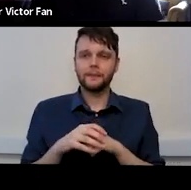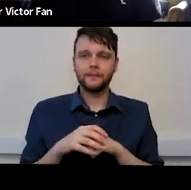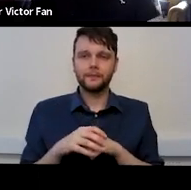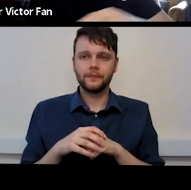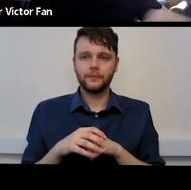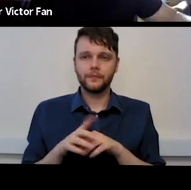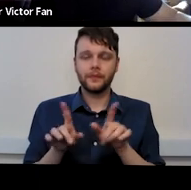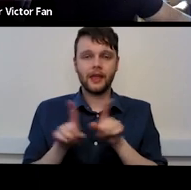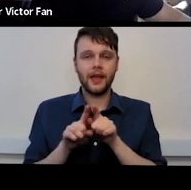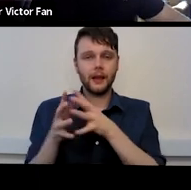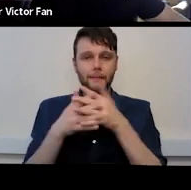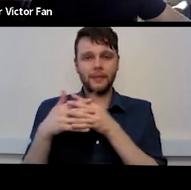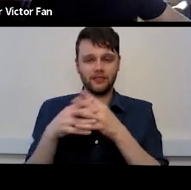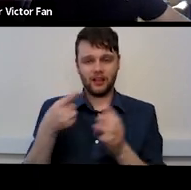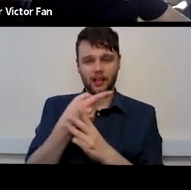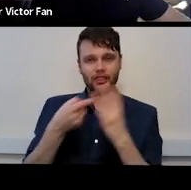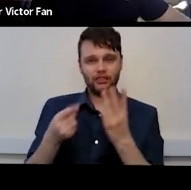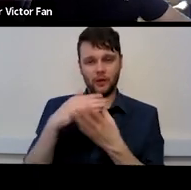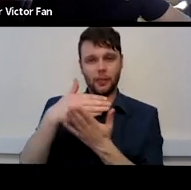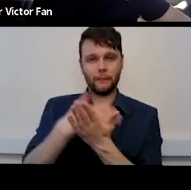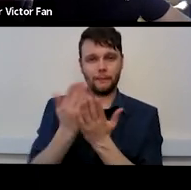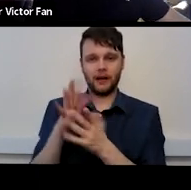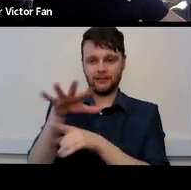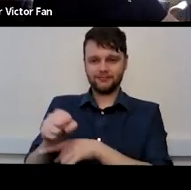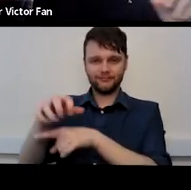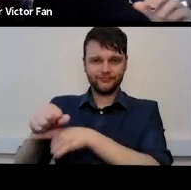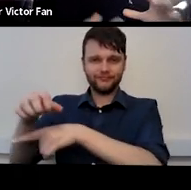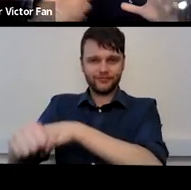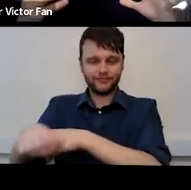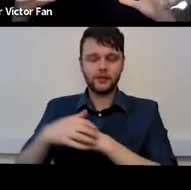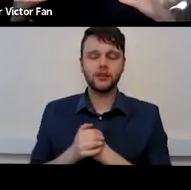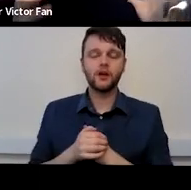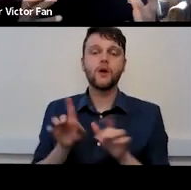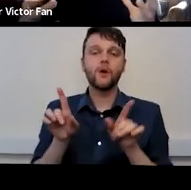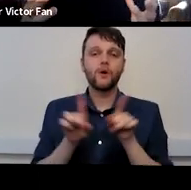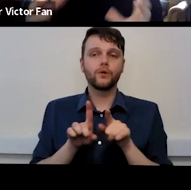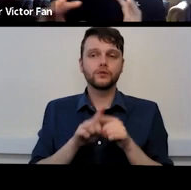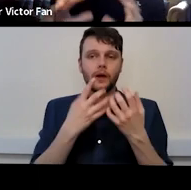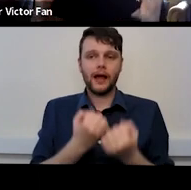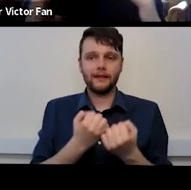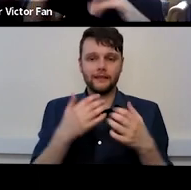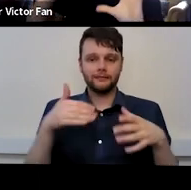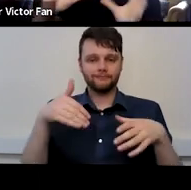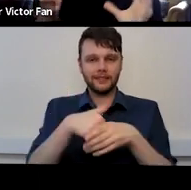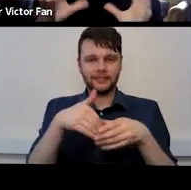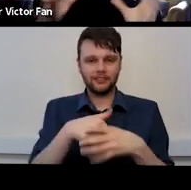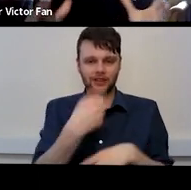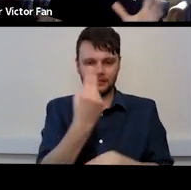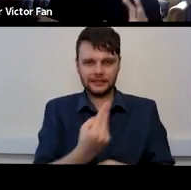and the United States of America, and and also they featured interior design. So